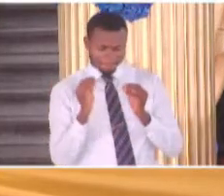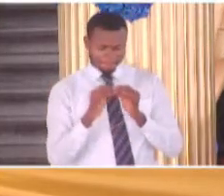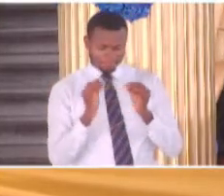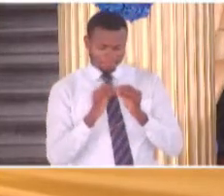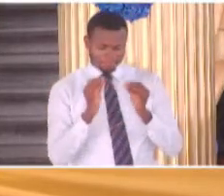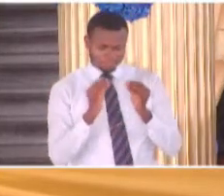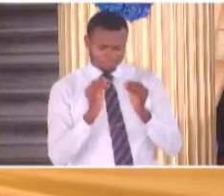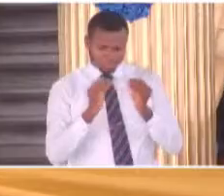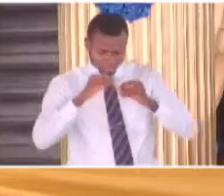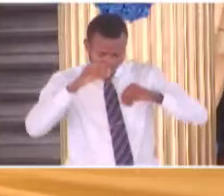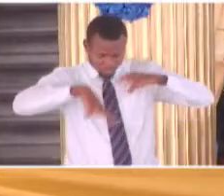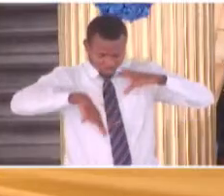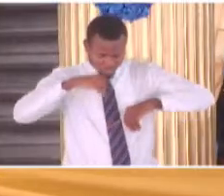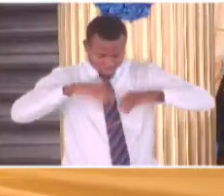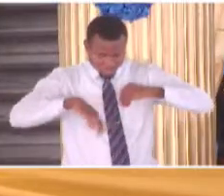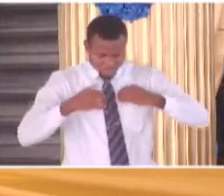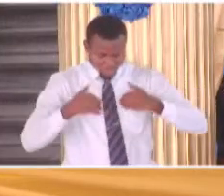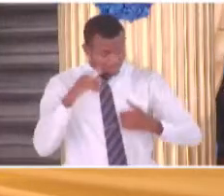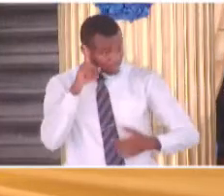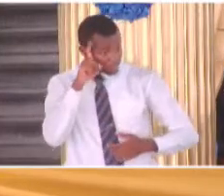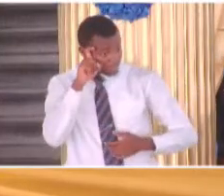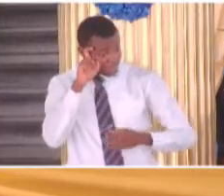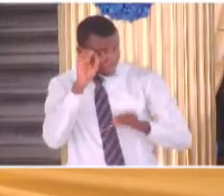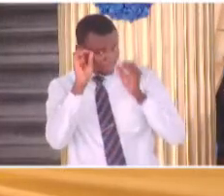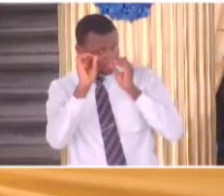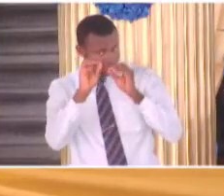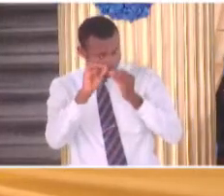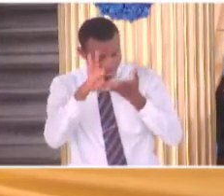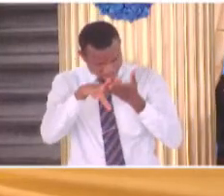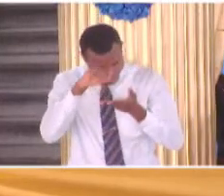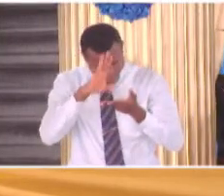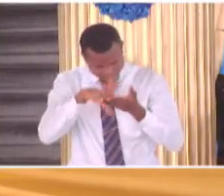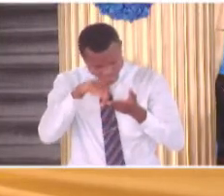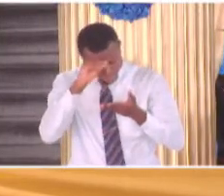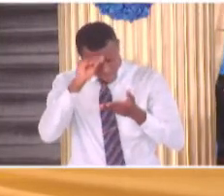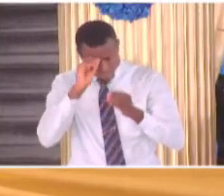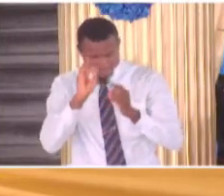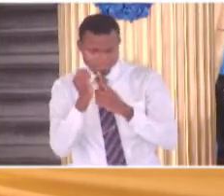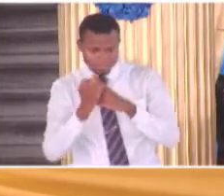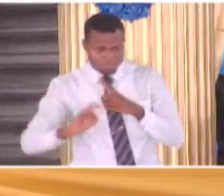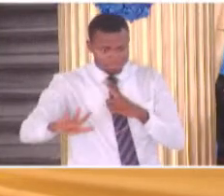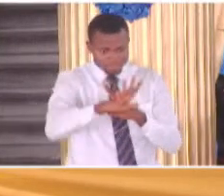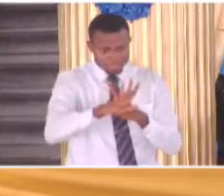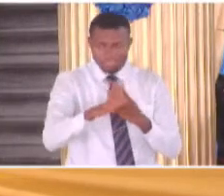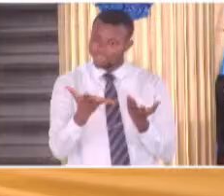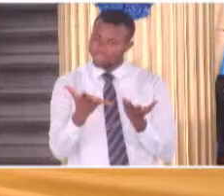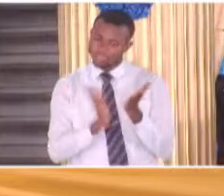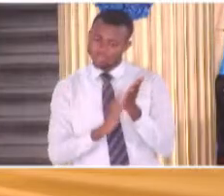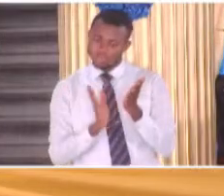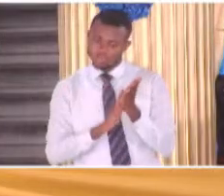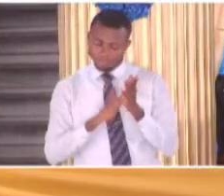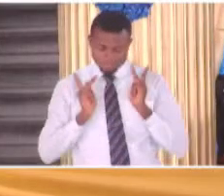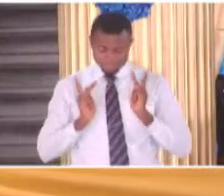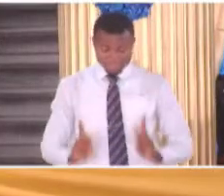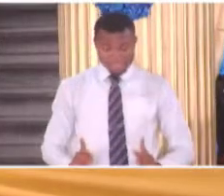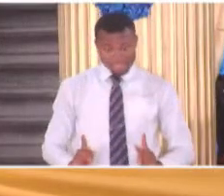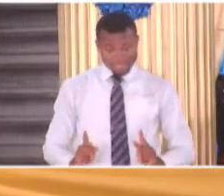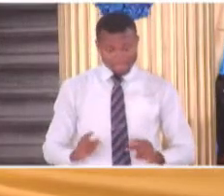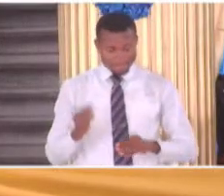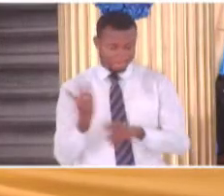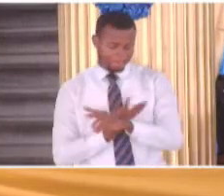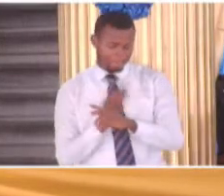in modernizing the teaching and learning environment. The School of Physical and Mathematical Sciences, for